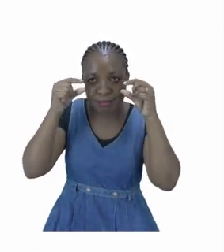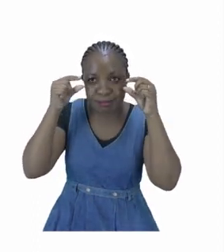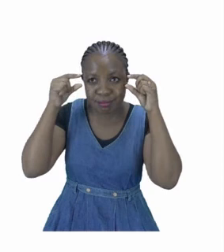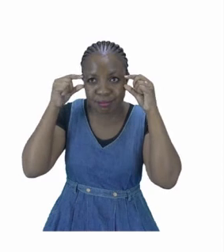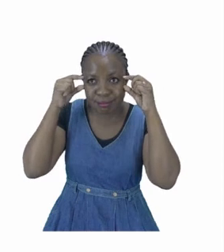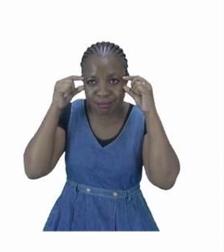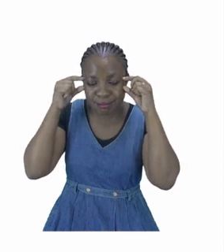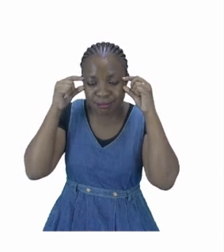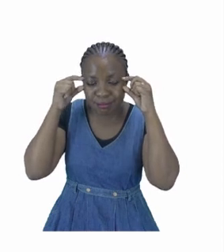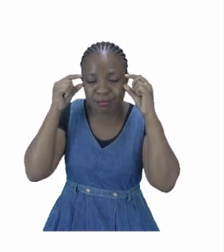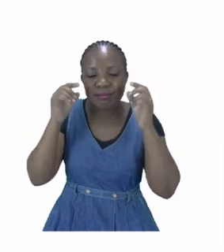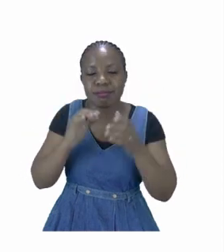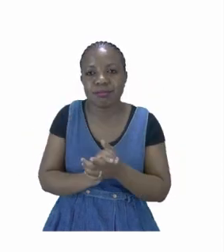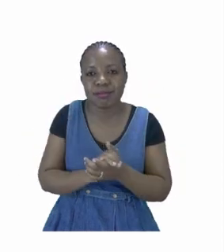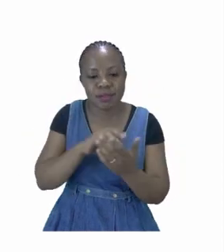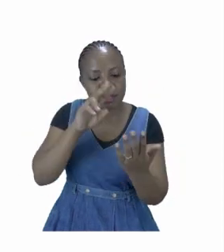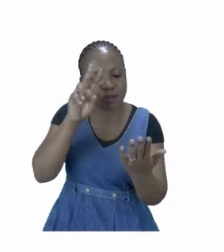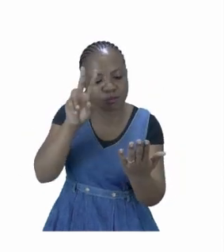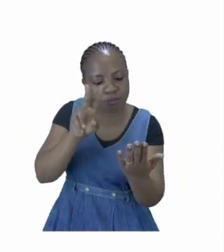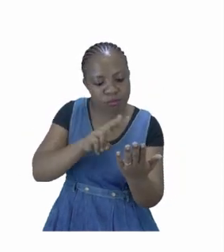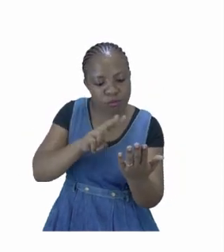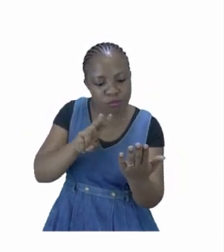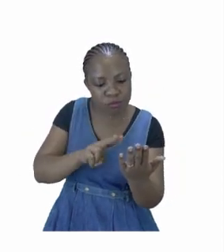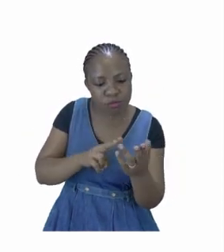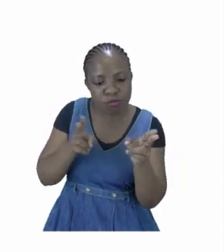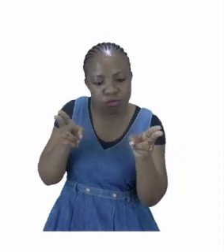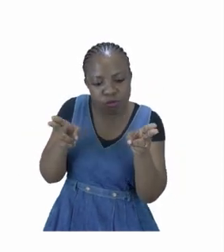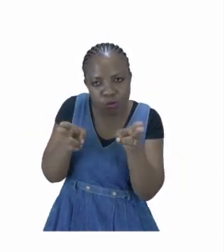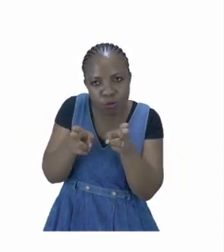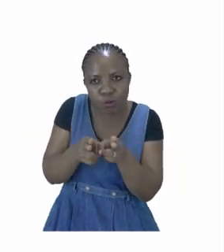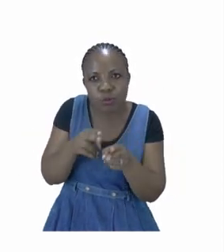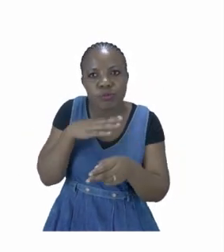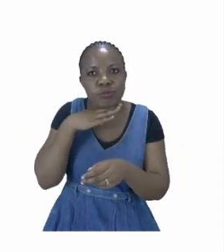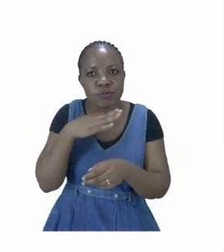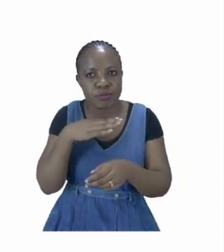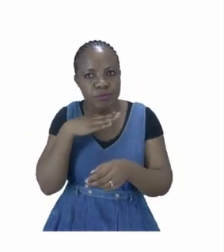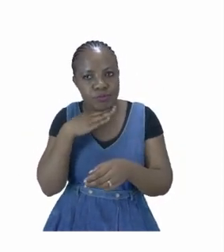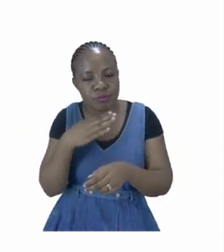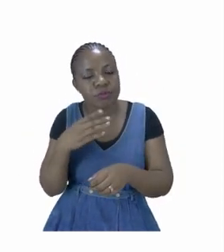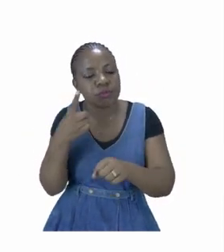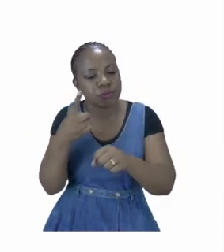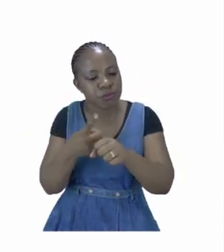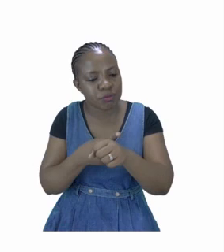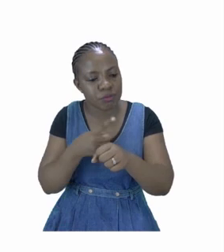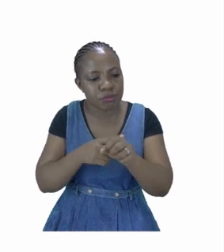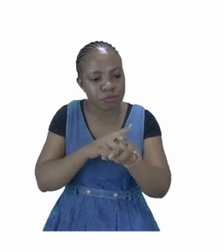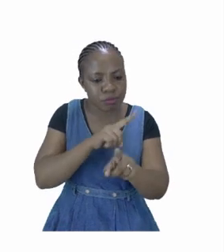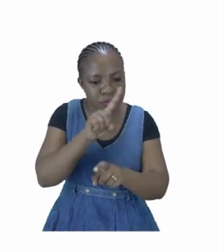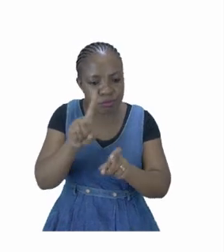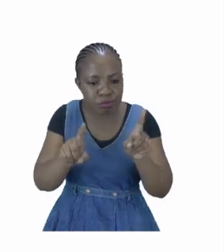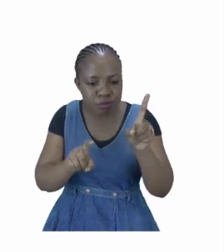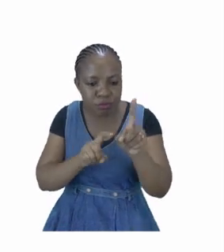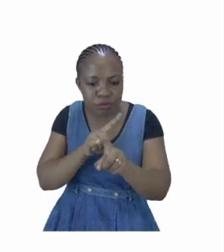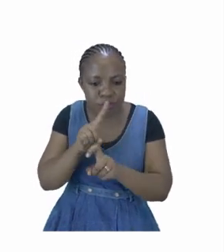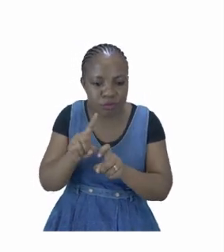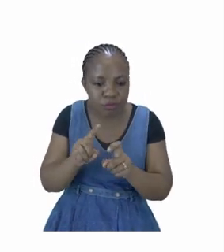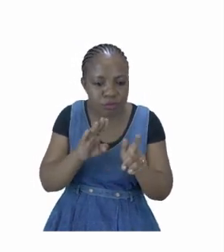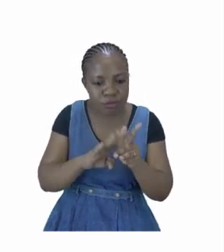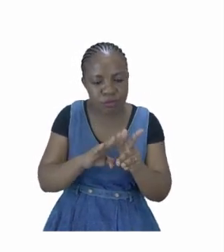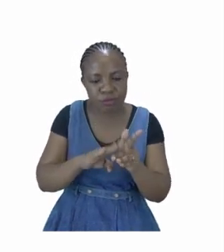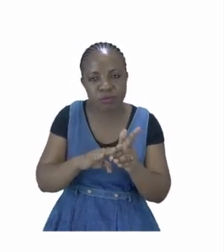and we can ask her any questions about the stories. In